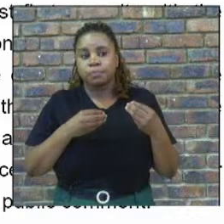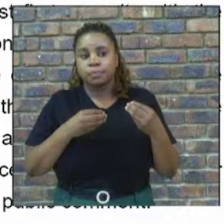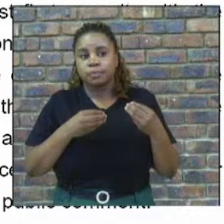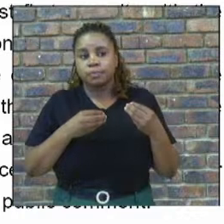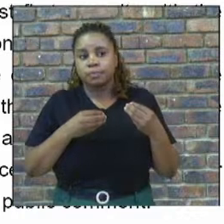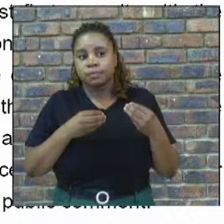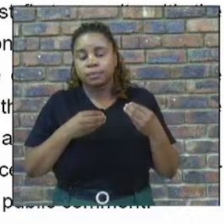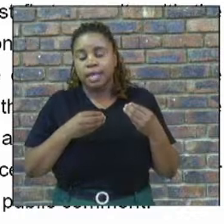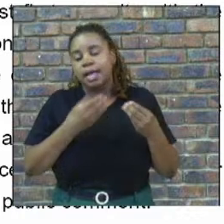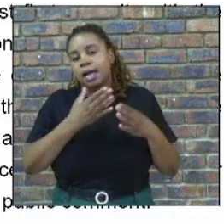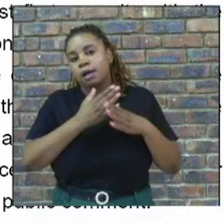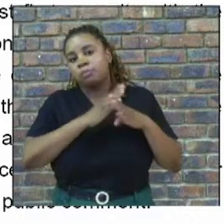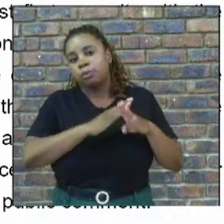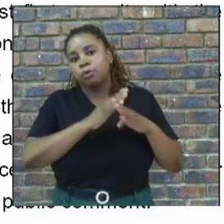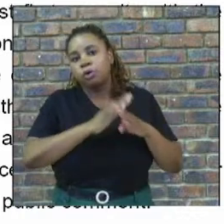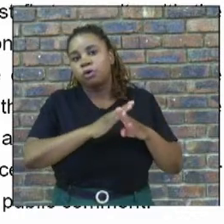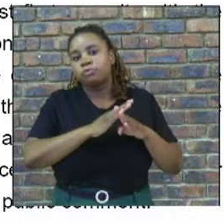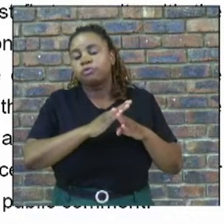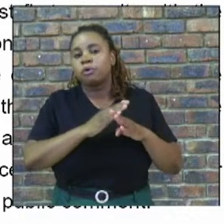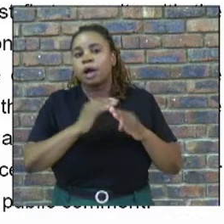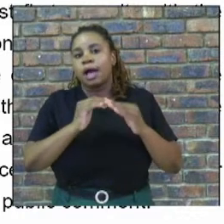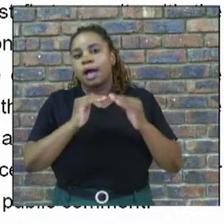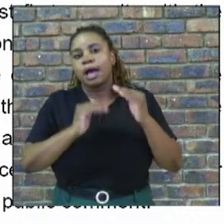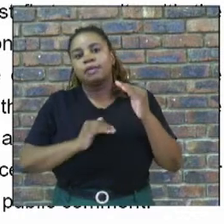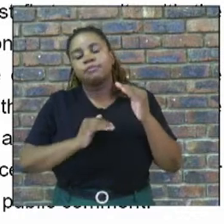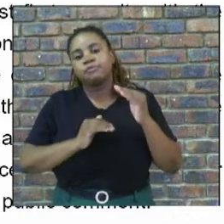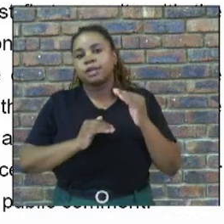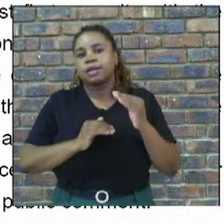are giving the minister the powers to say,